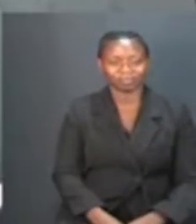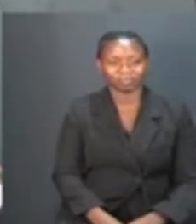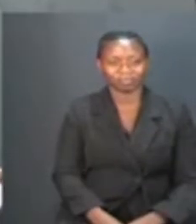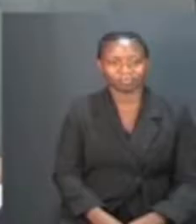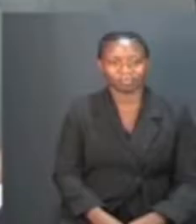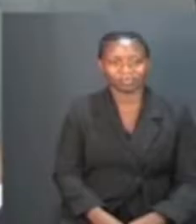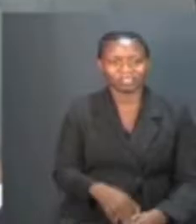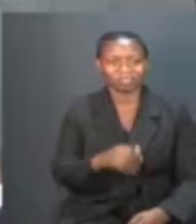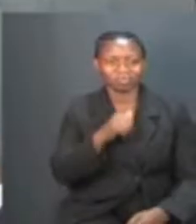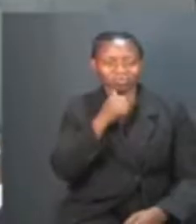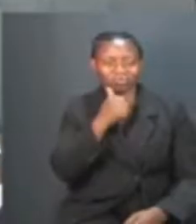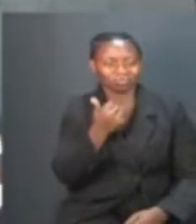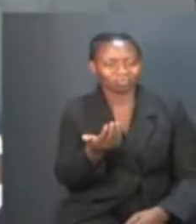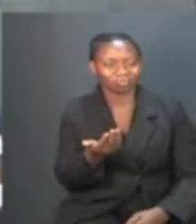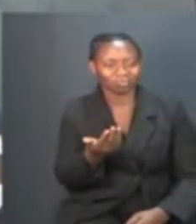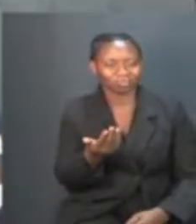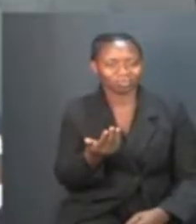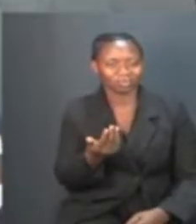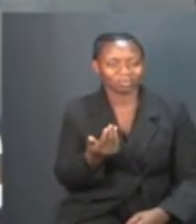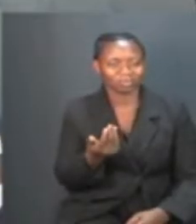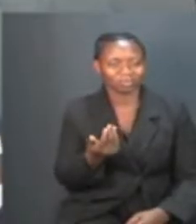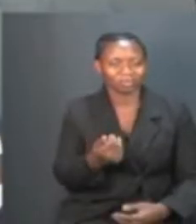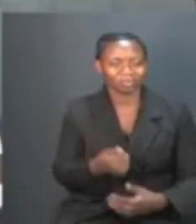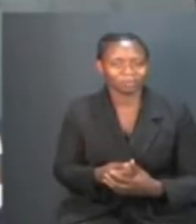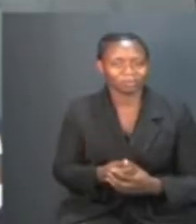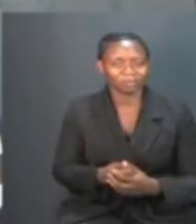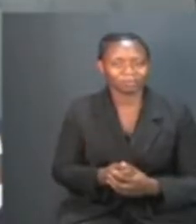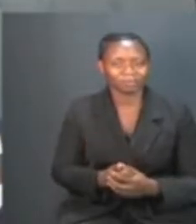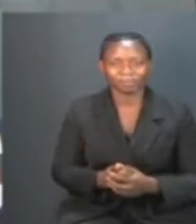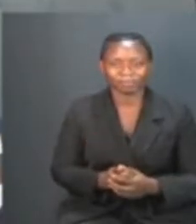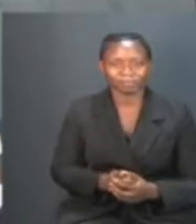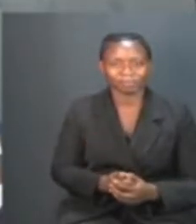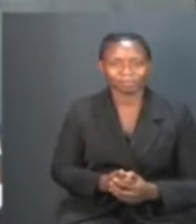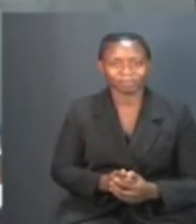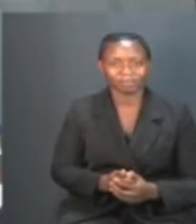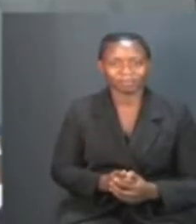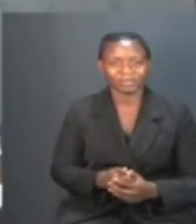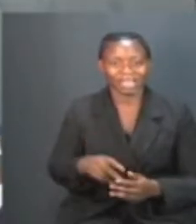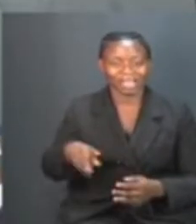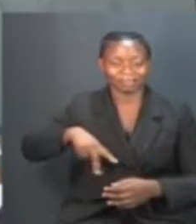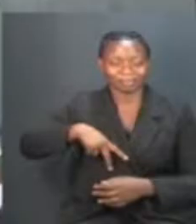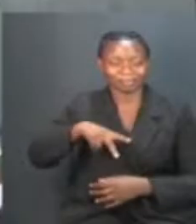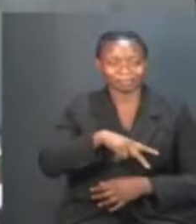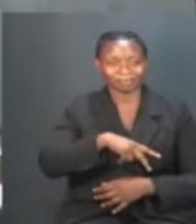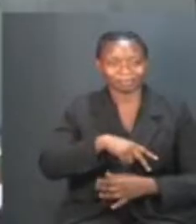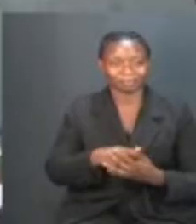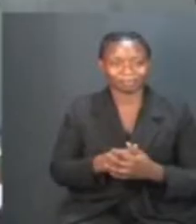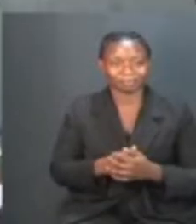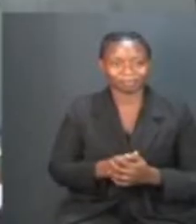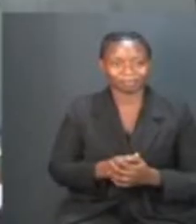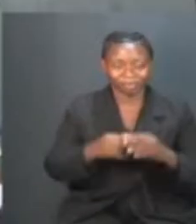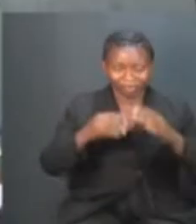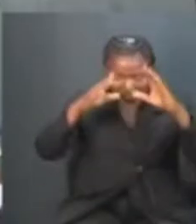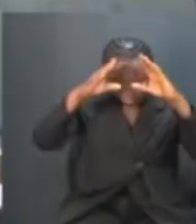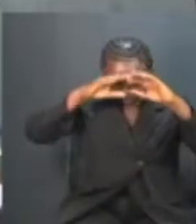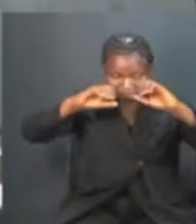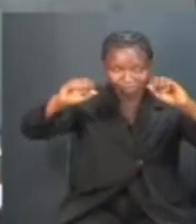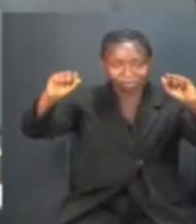It shouldn't take us, as Parliament, the